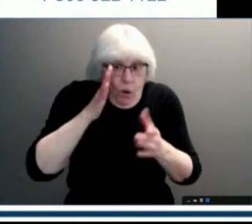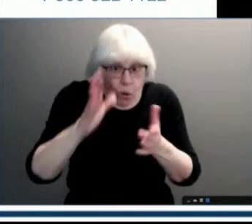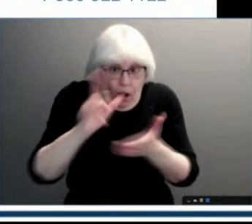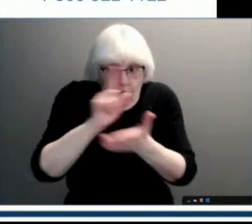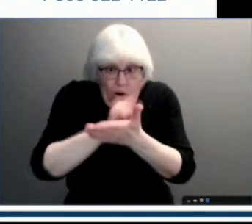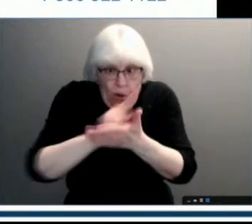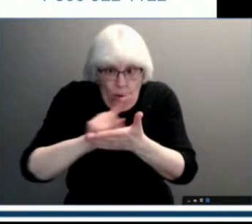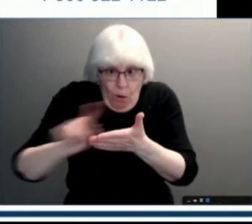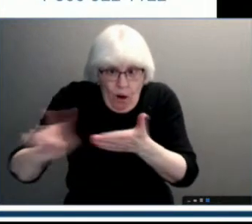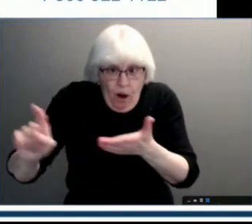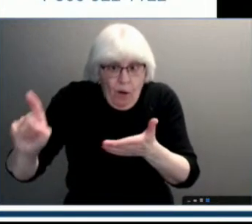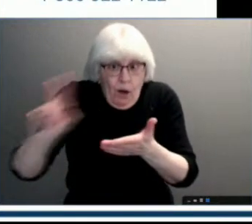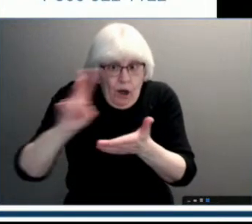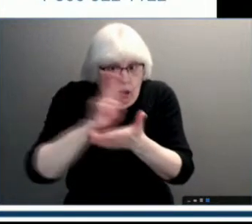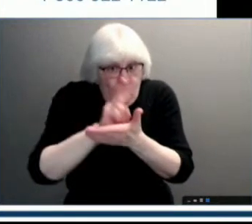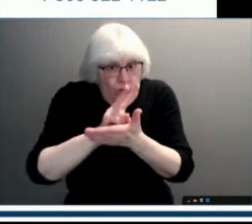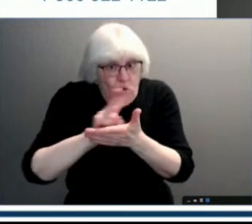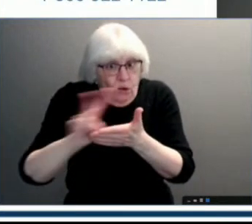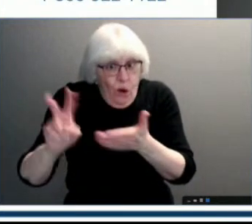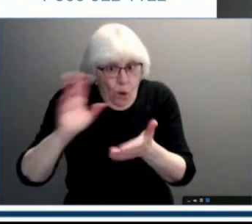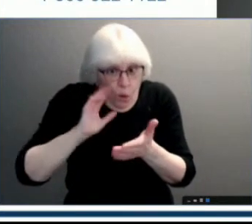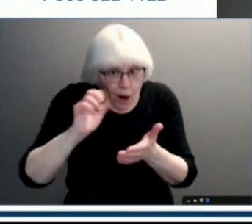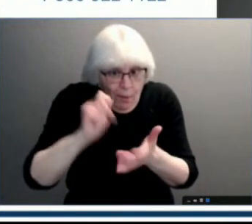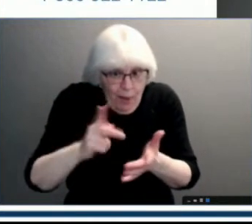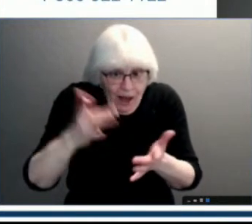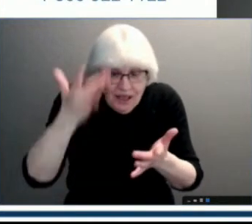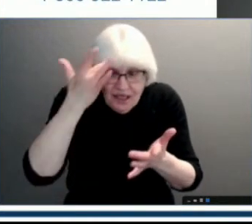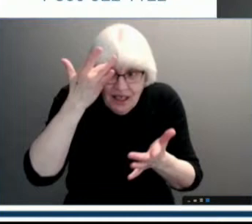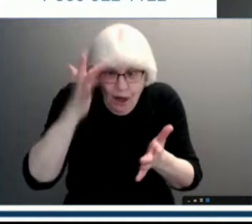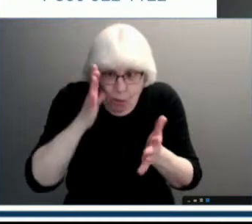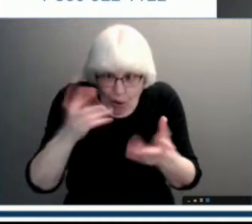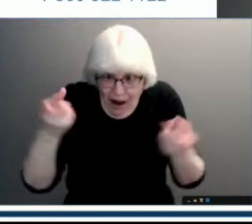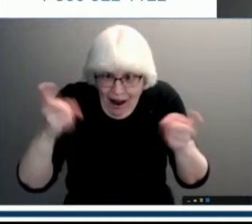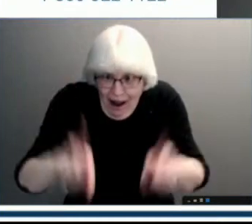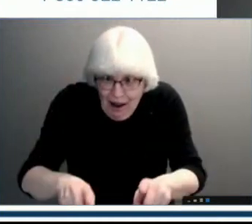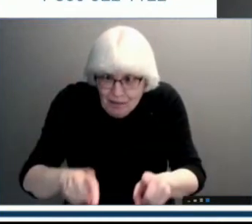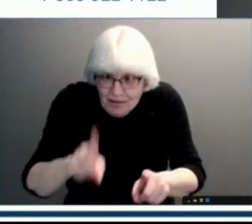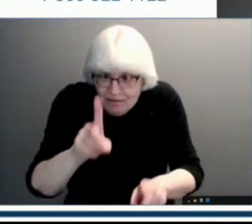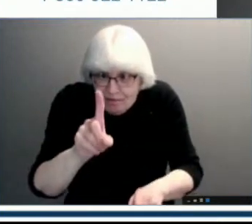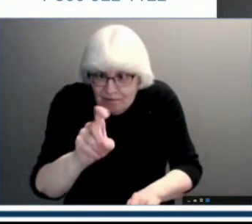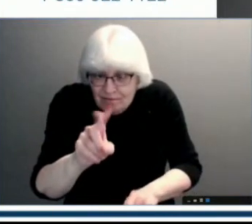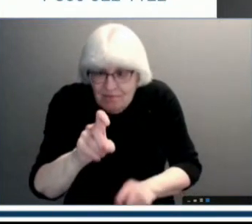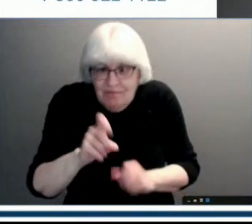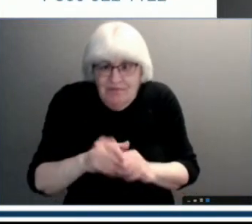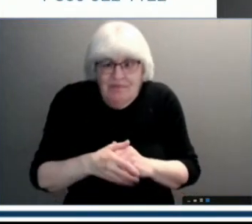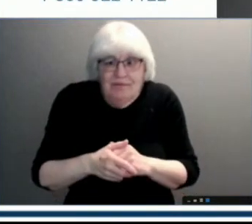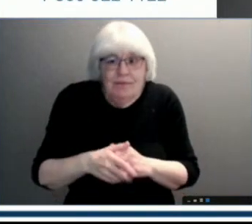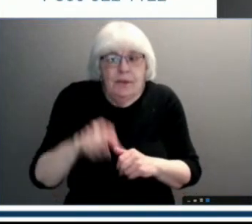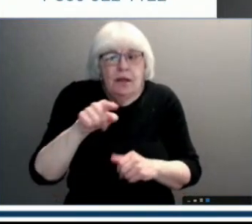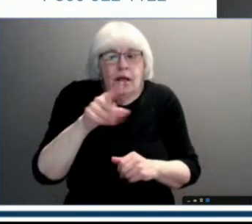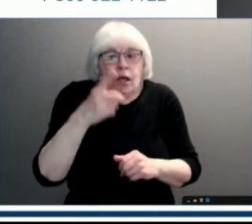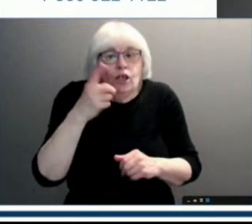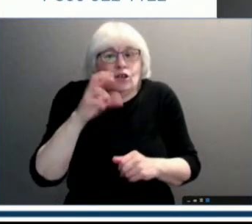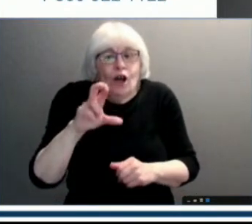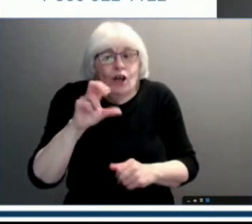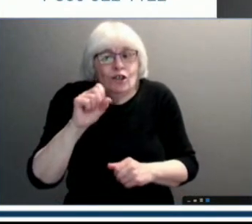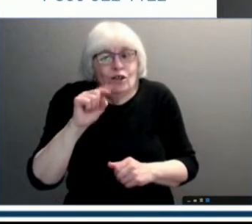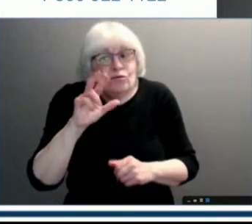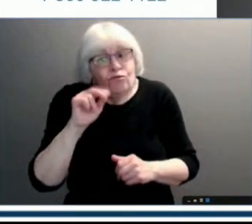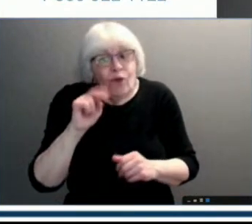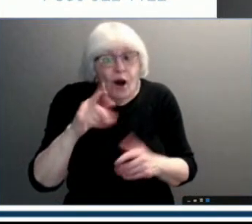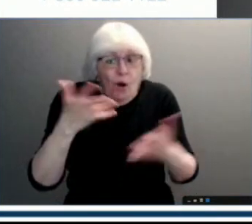up getting this? Certainly, we're going to see there is lots of COVID out there. And if you're out and about in the public,